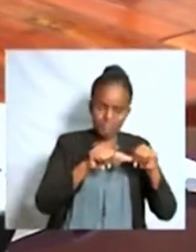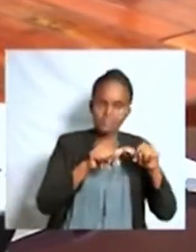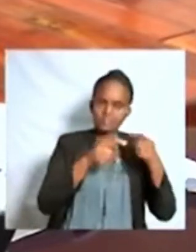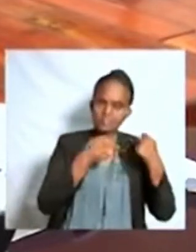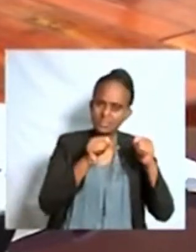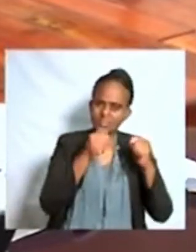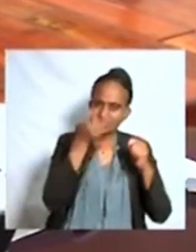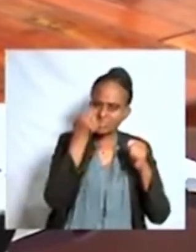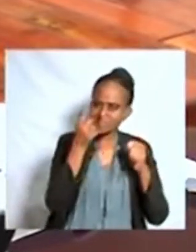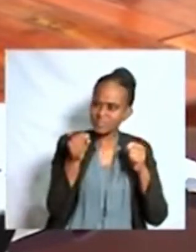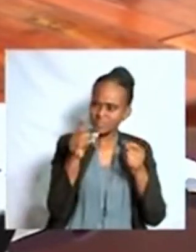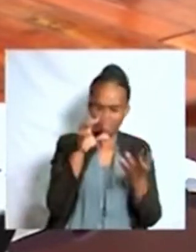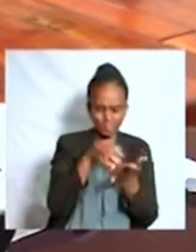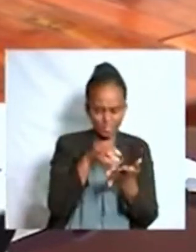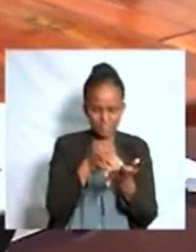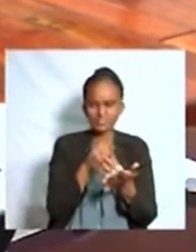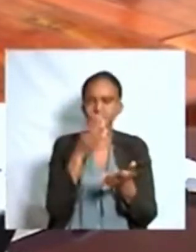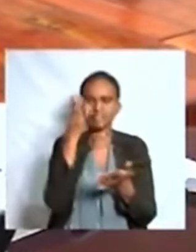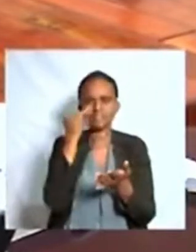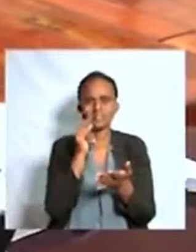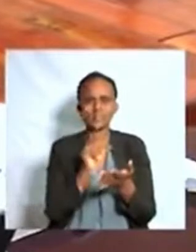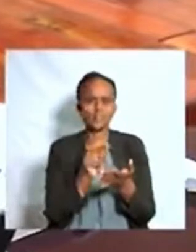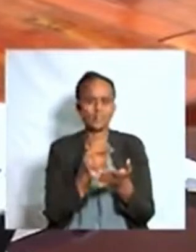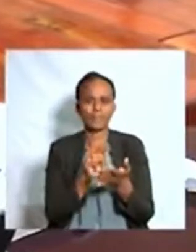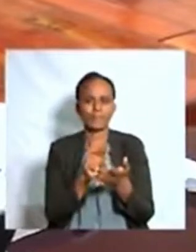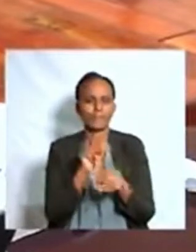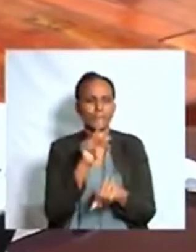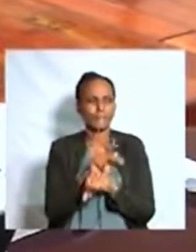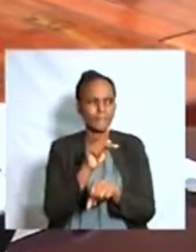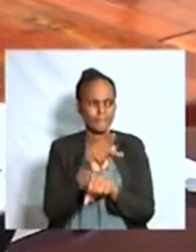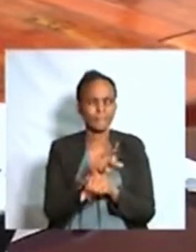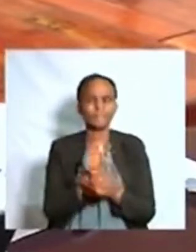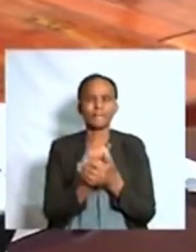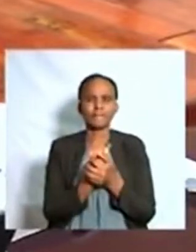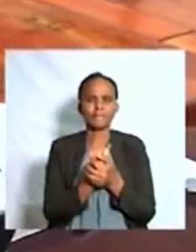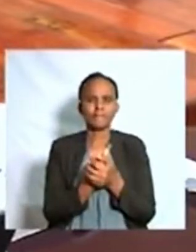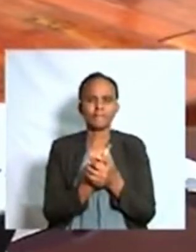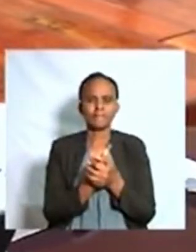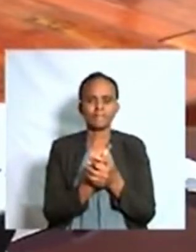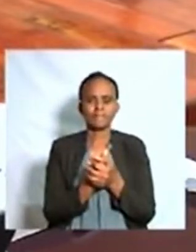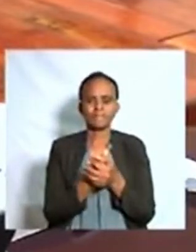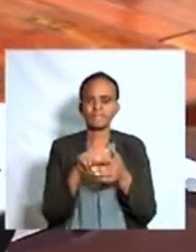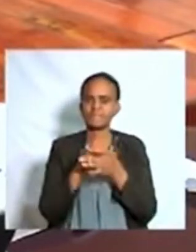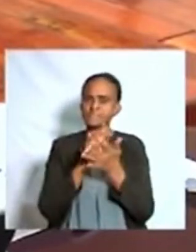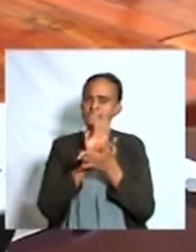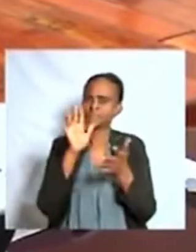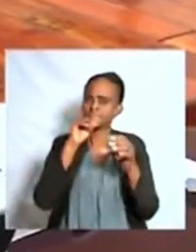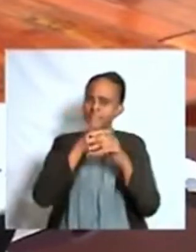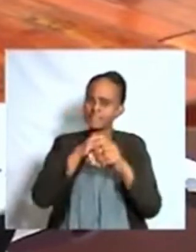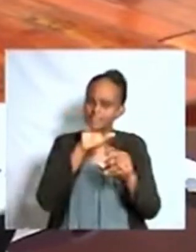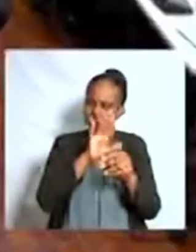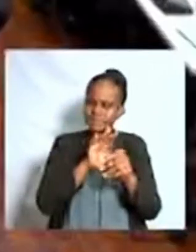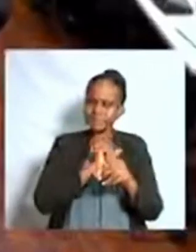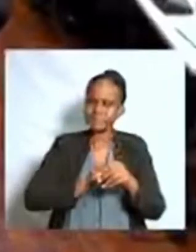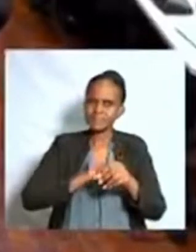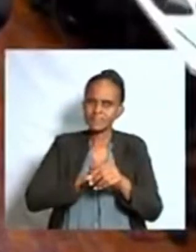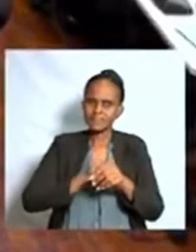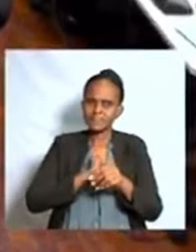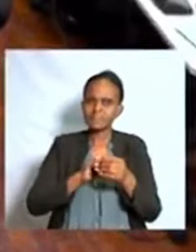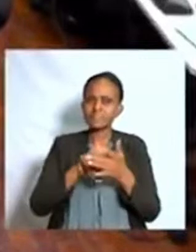understand the matters that surrounded the project. Additionally, How much is involved? Sorry, how